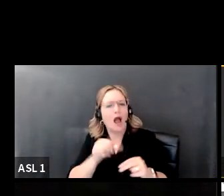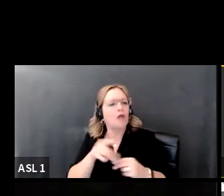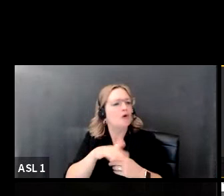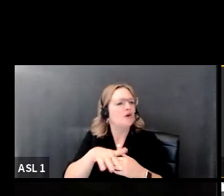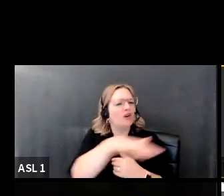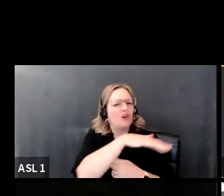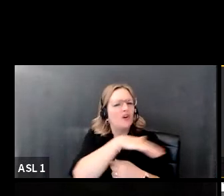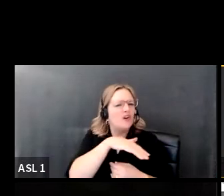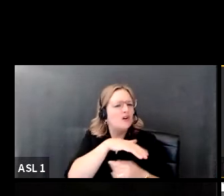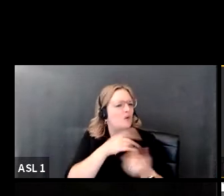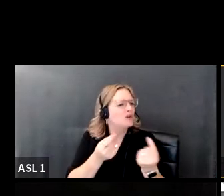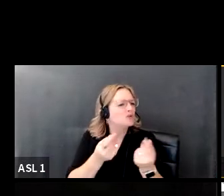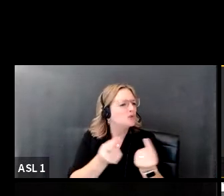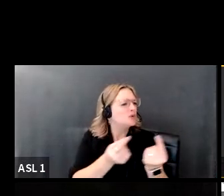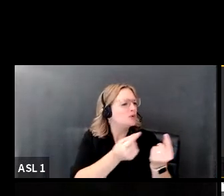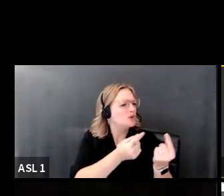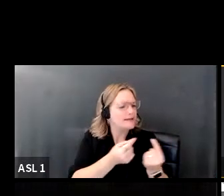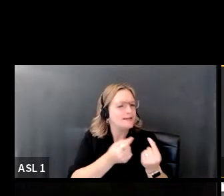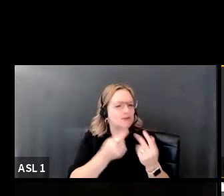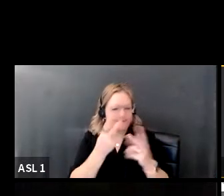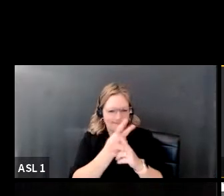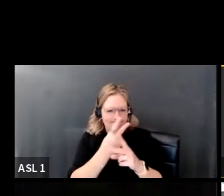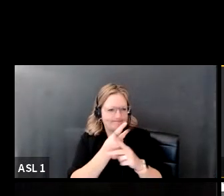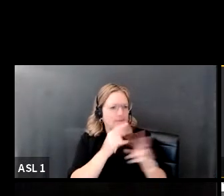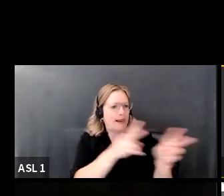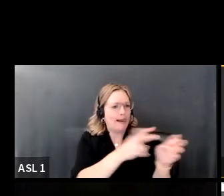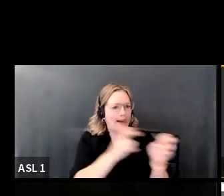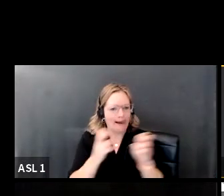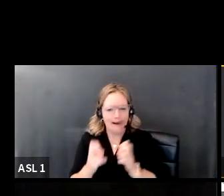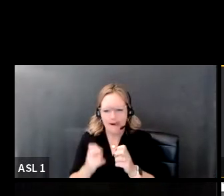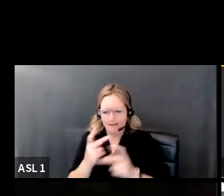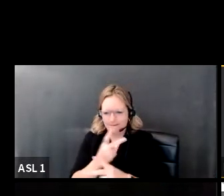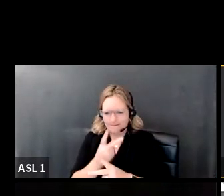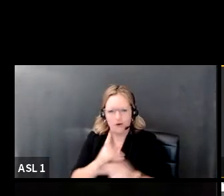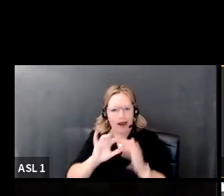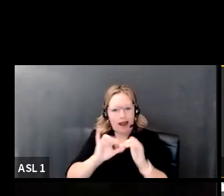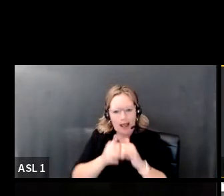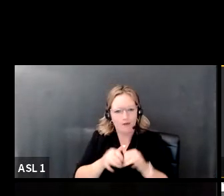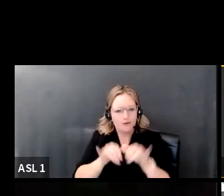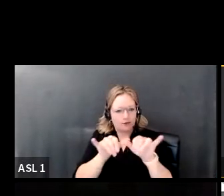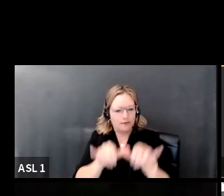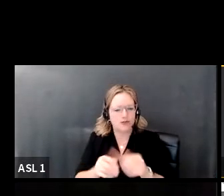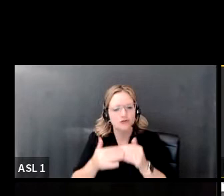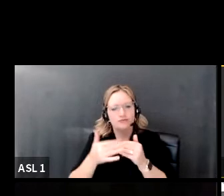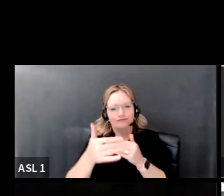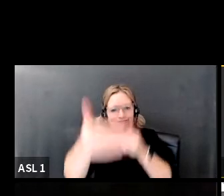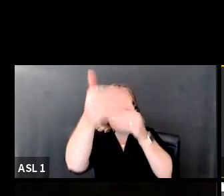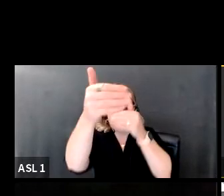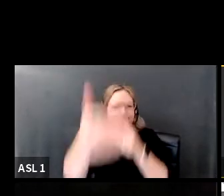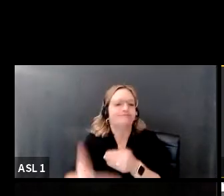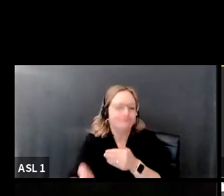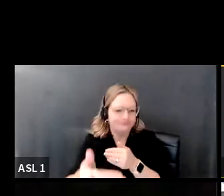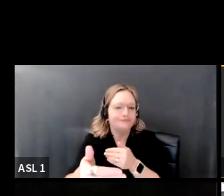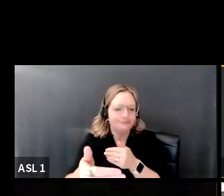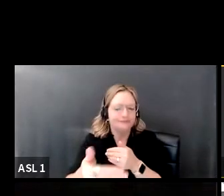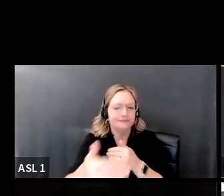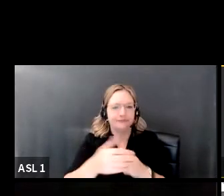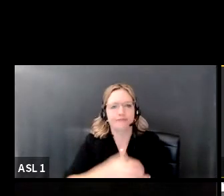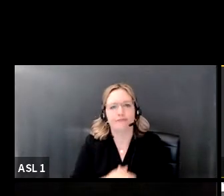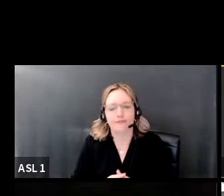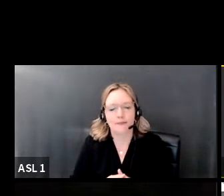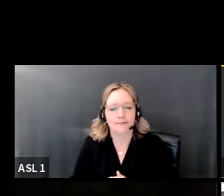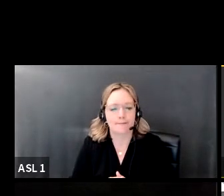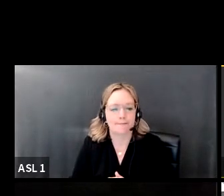drill down within these neighborhoods maybe we'll just give us some assistance on what it is that we need to draw upon in order to to get that